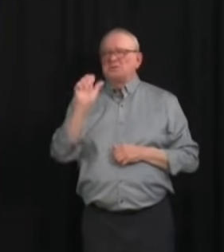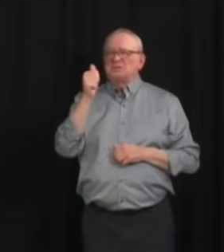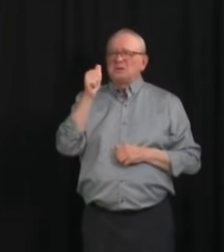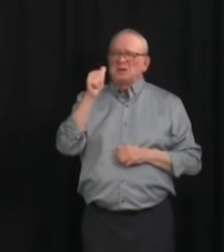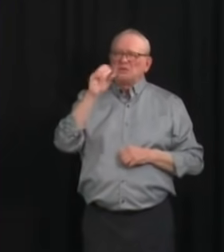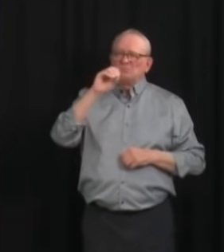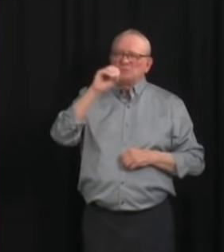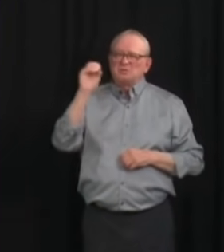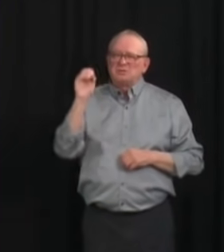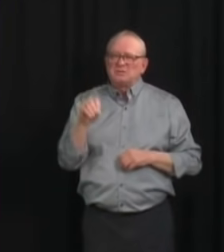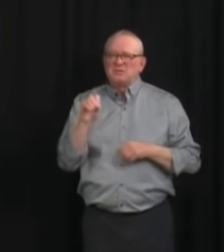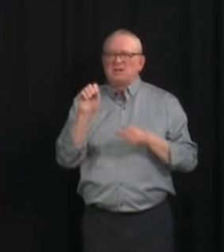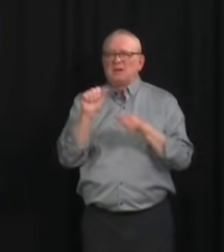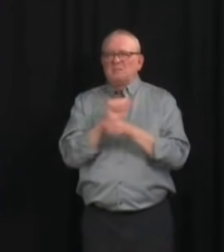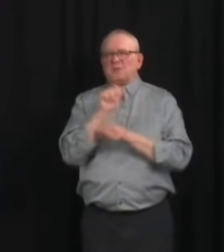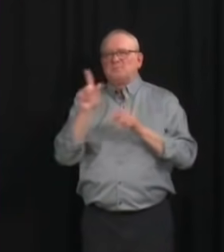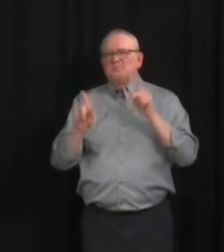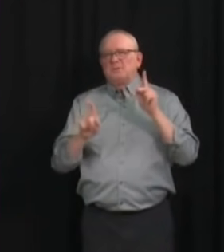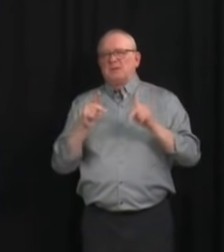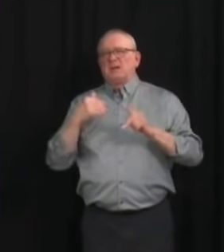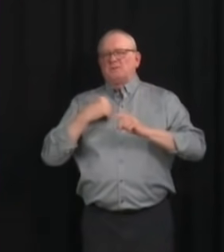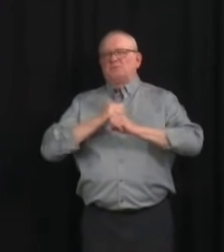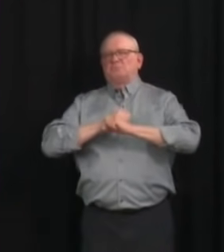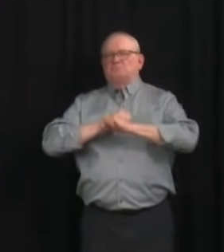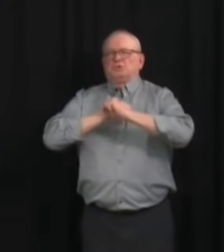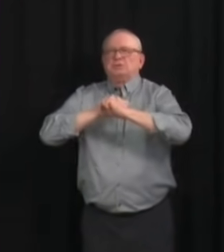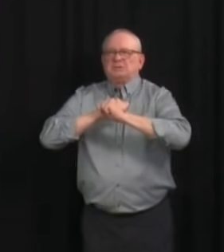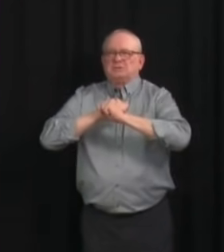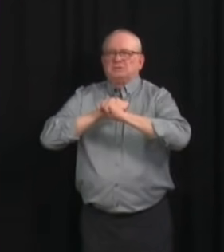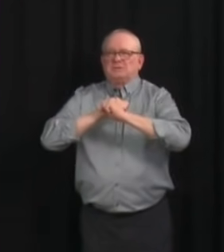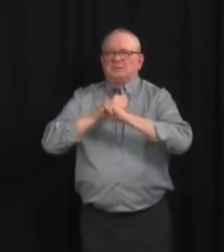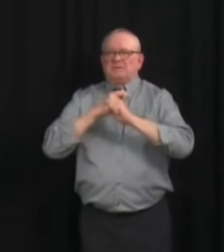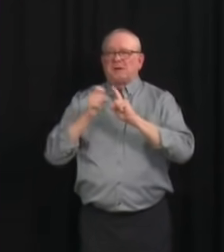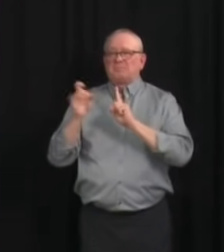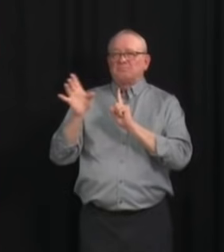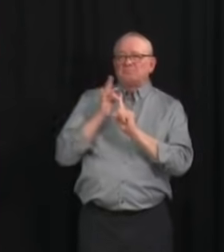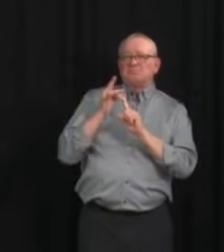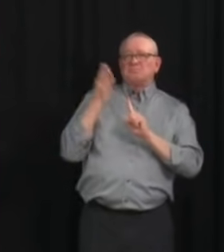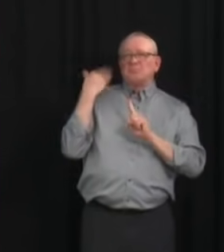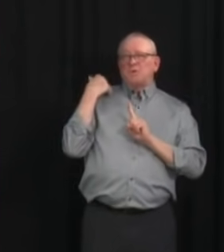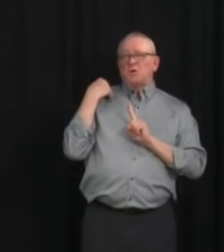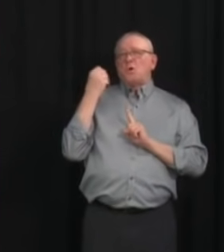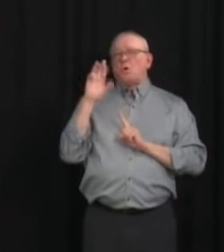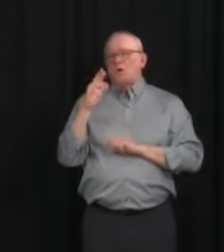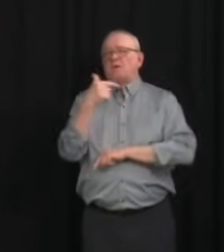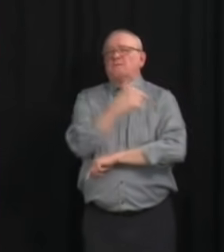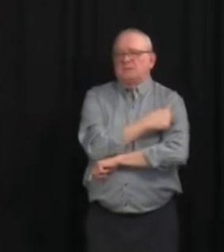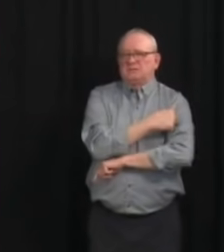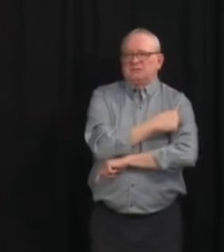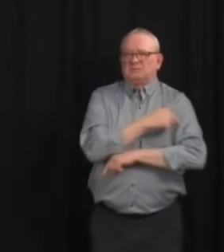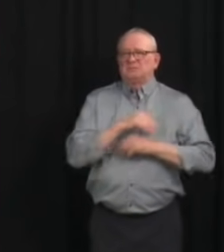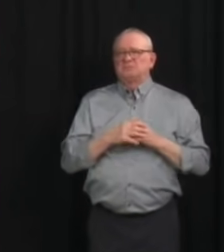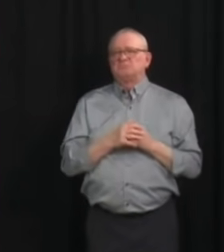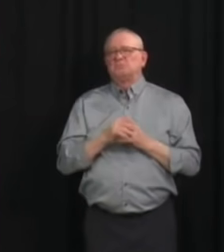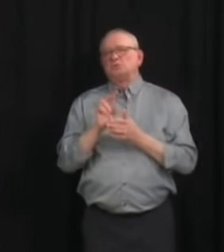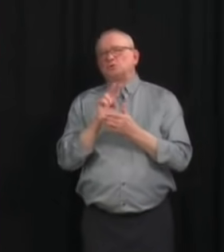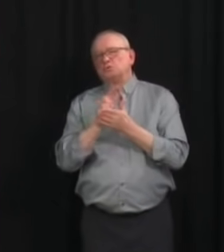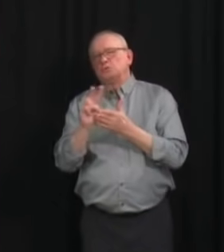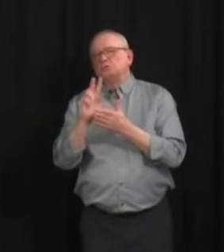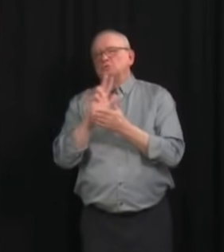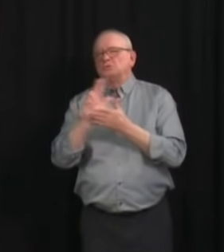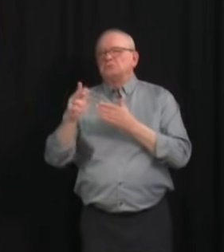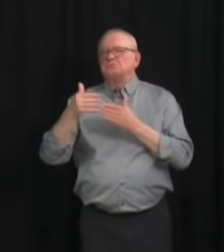infection. And so we're by 2 to 3 weeks from now, we're going to start to see a